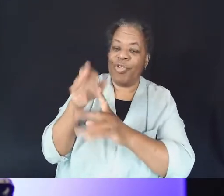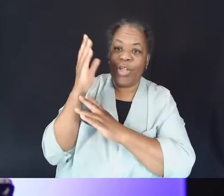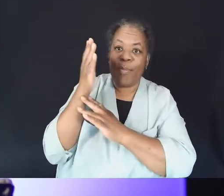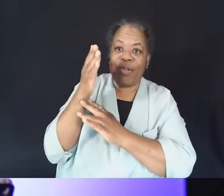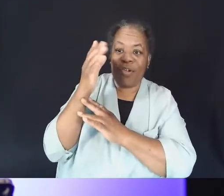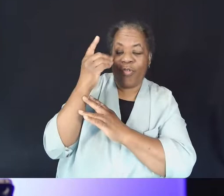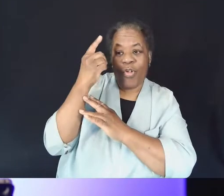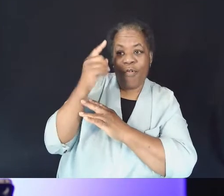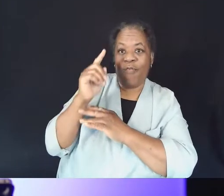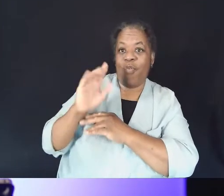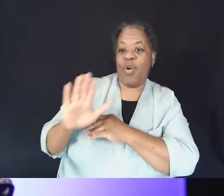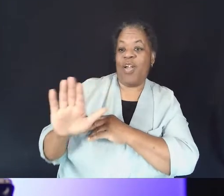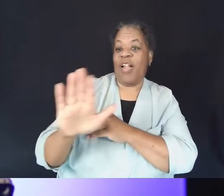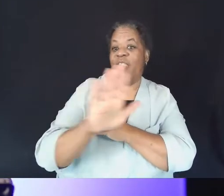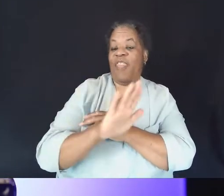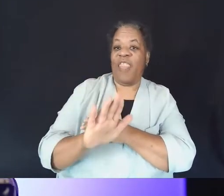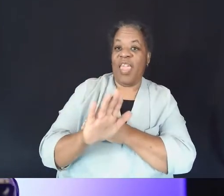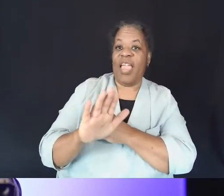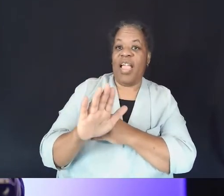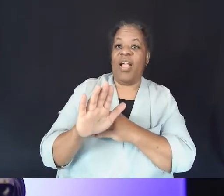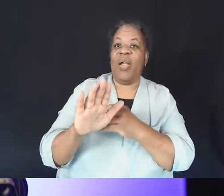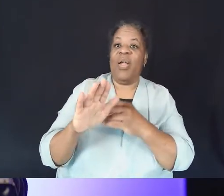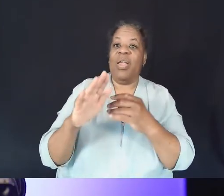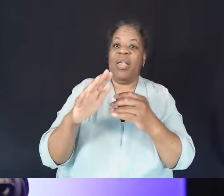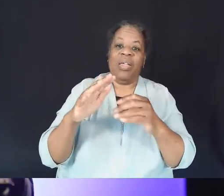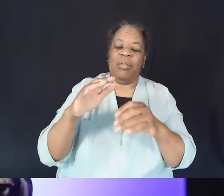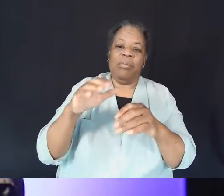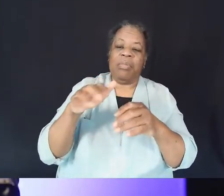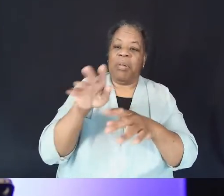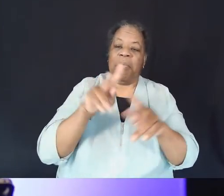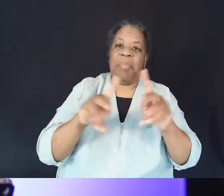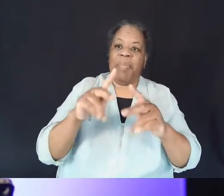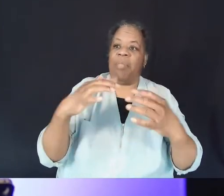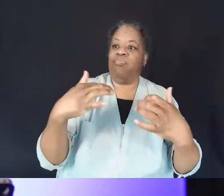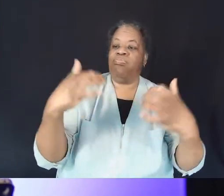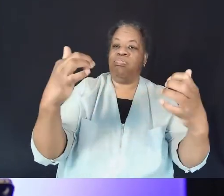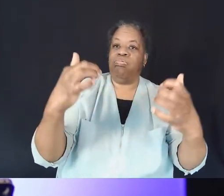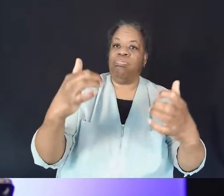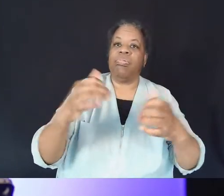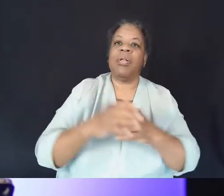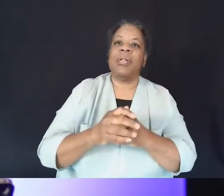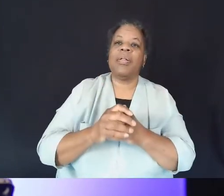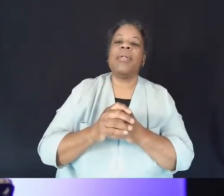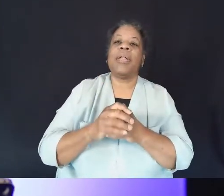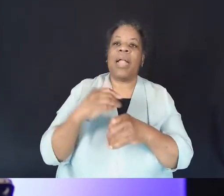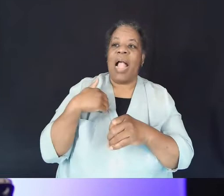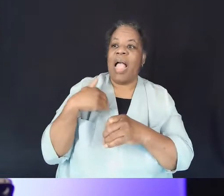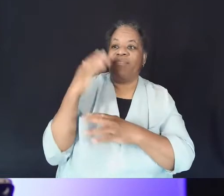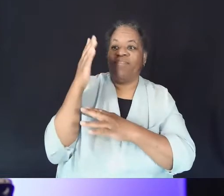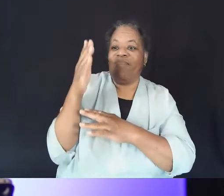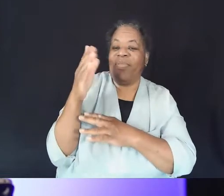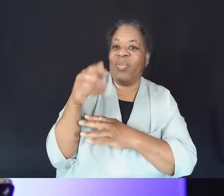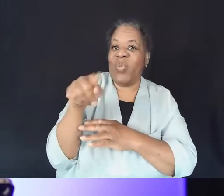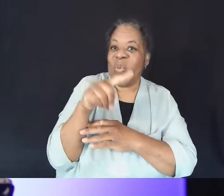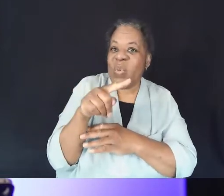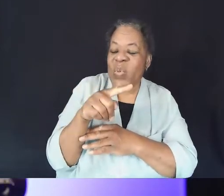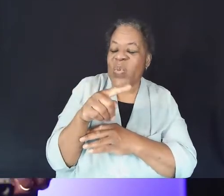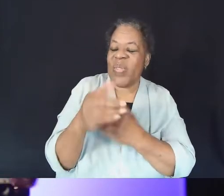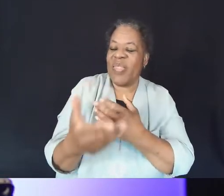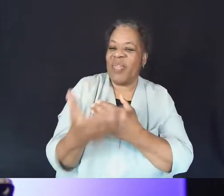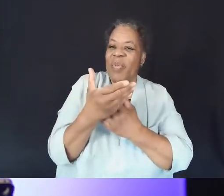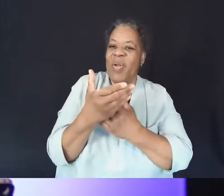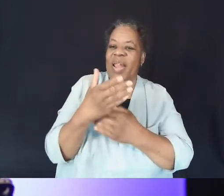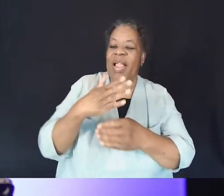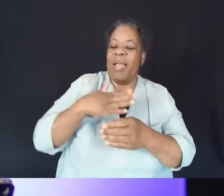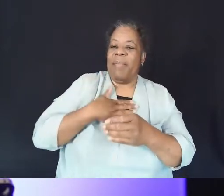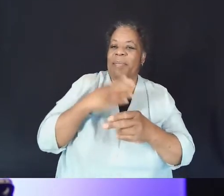congregations. And I'm grateful that Pastor Leah has asked me to speak to you today. If we haven't met, I'm Tim Ghali. I serve in group